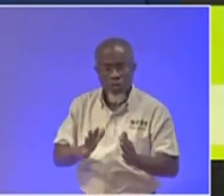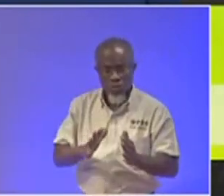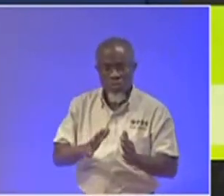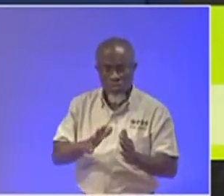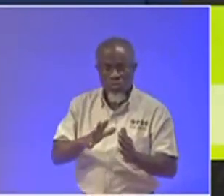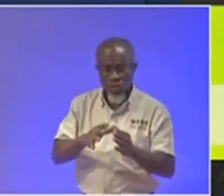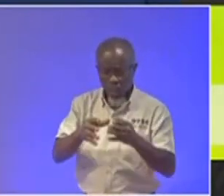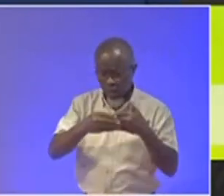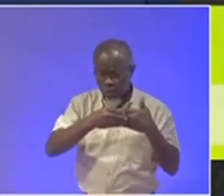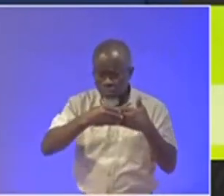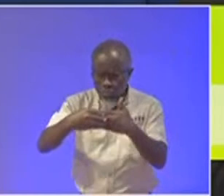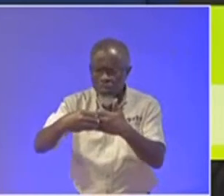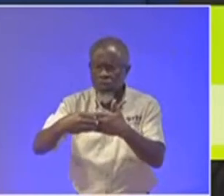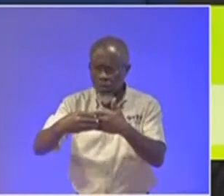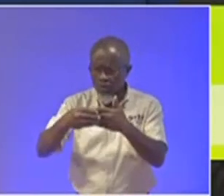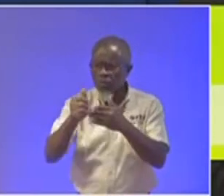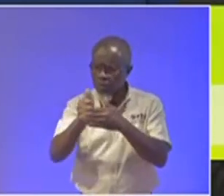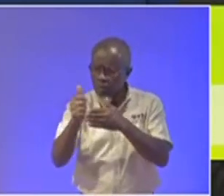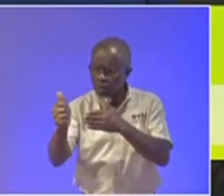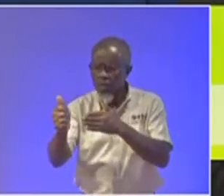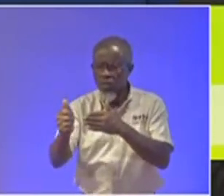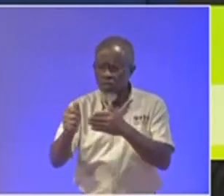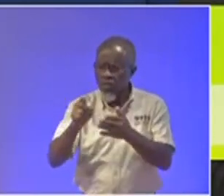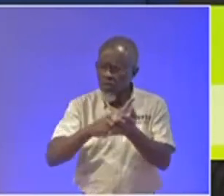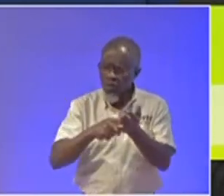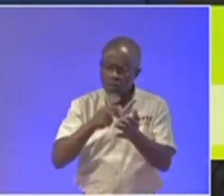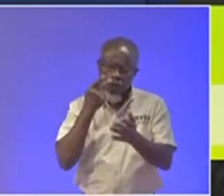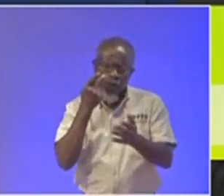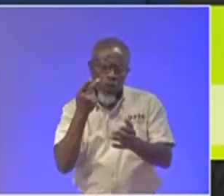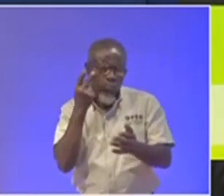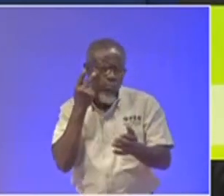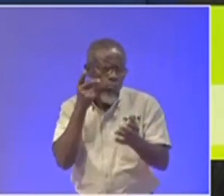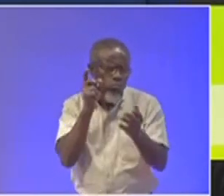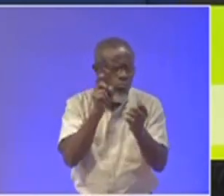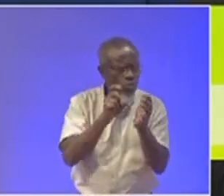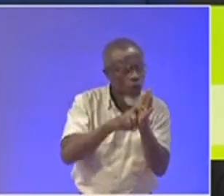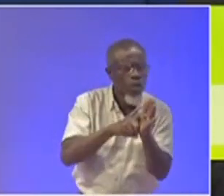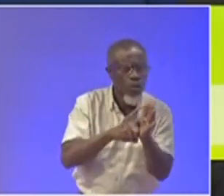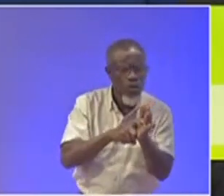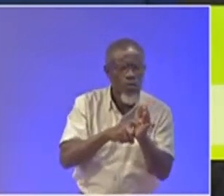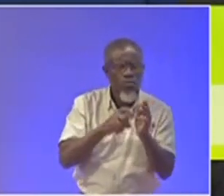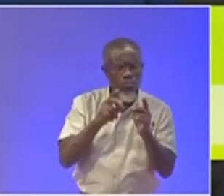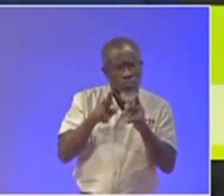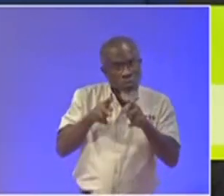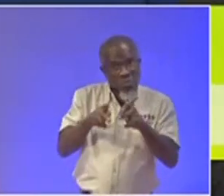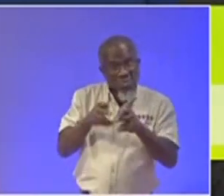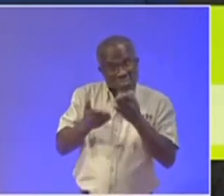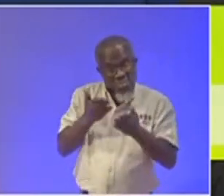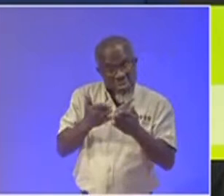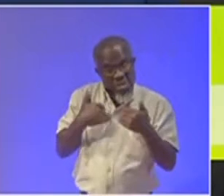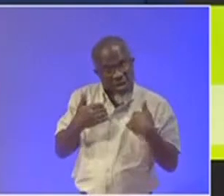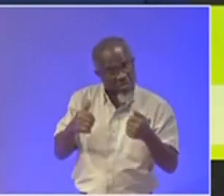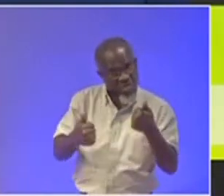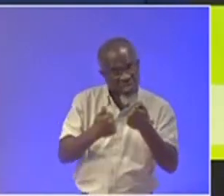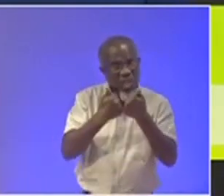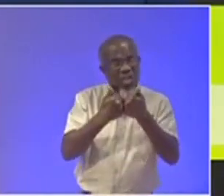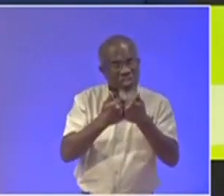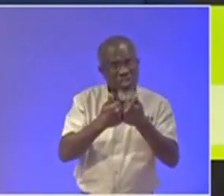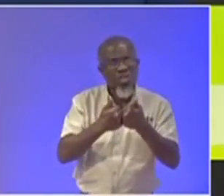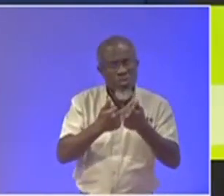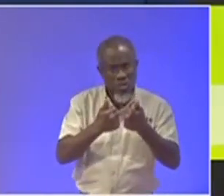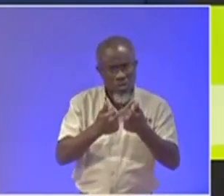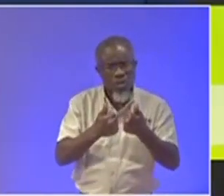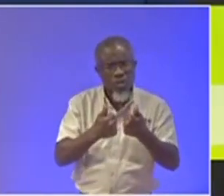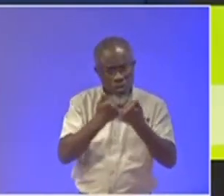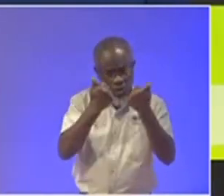environment. Many times we notice that some of the students who may present with some behavioral challenges, they also tend